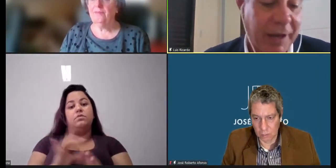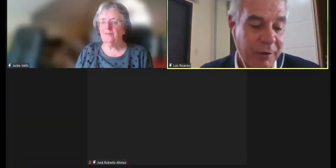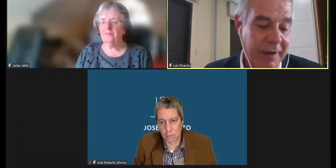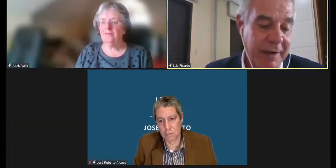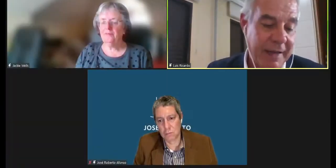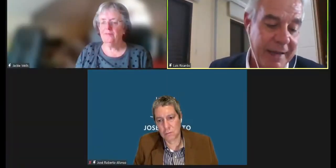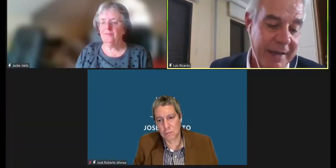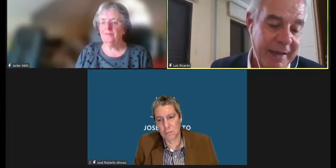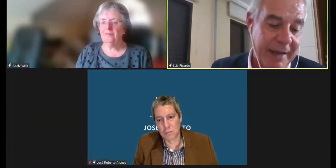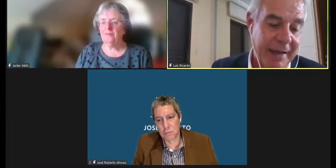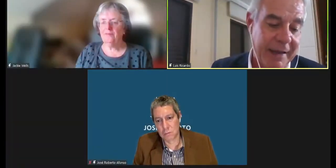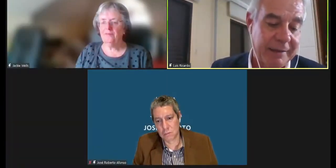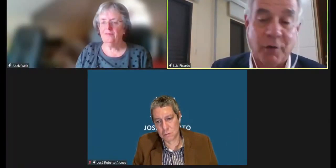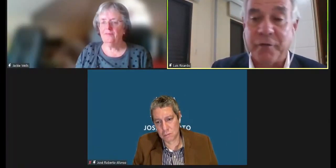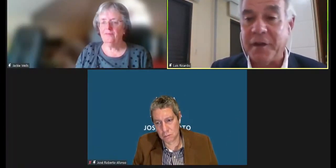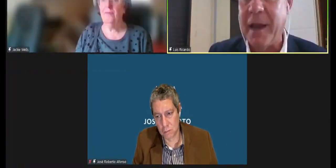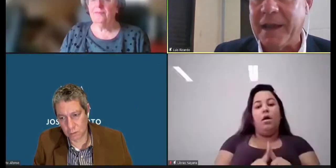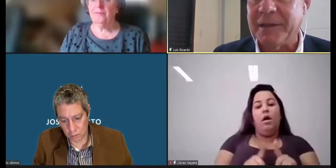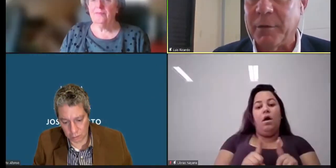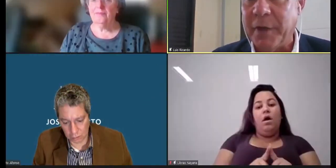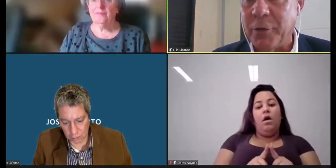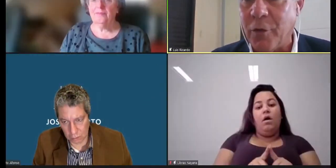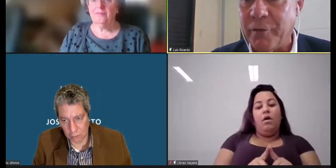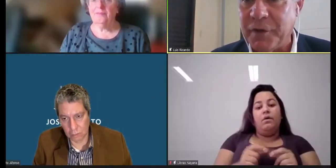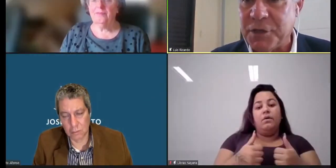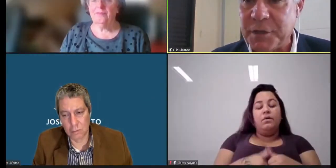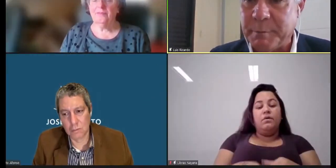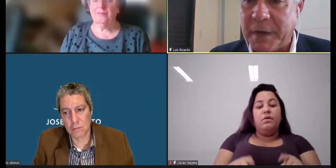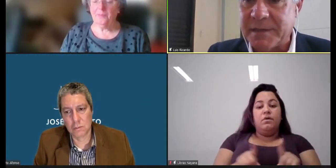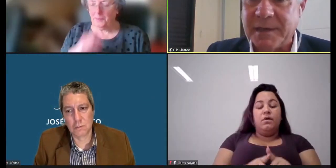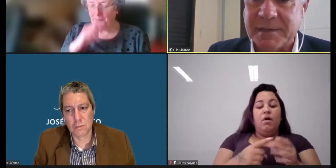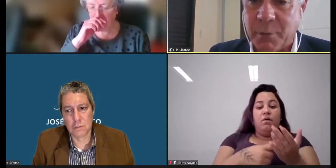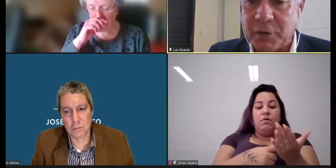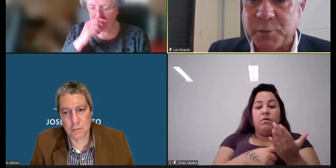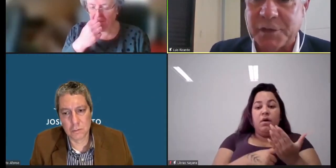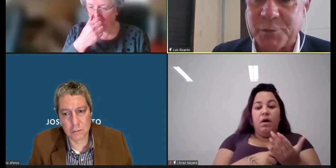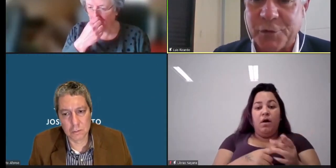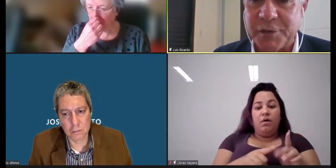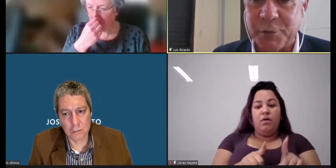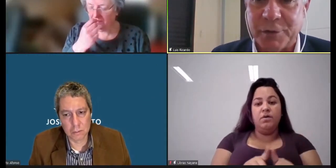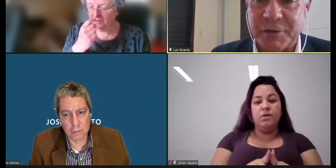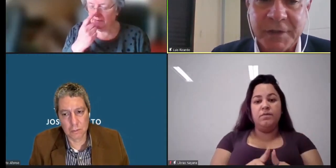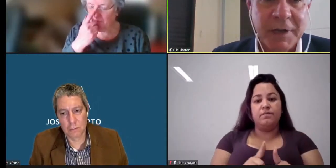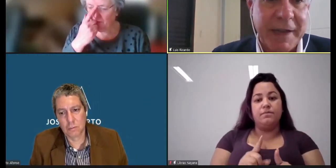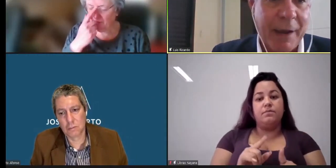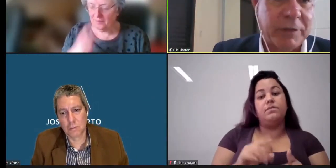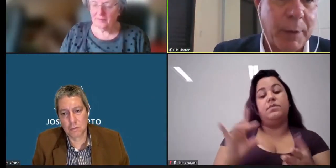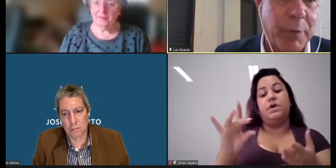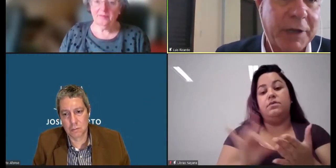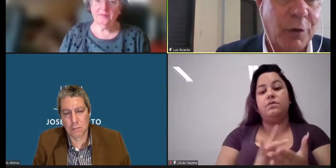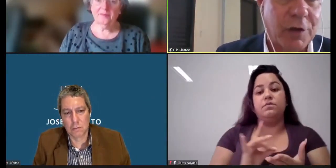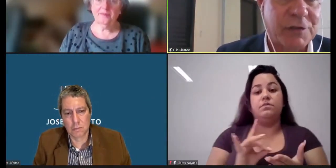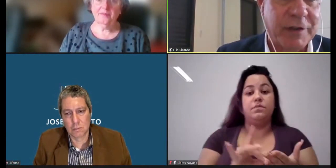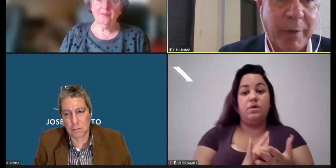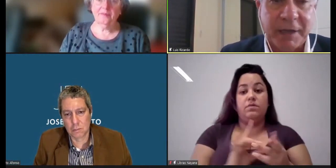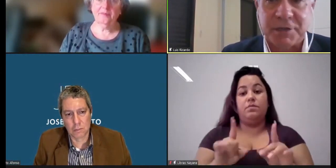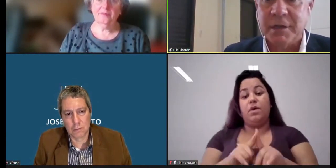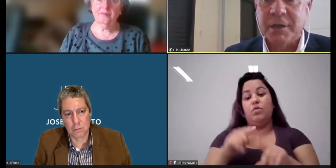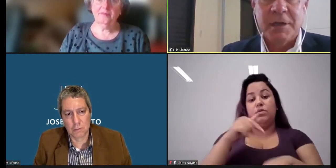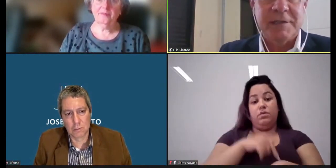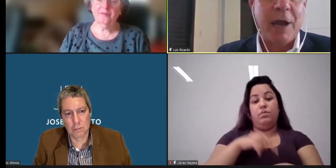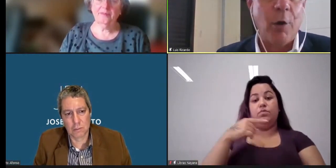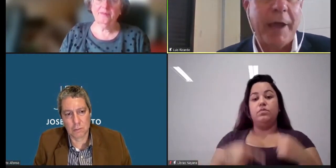chat afterwards by email. And once again, our raffle is over. And in the